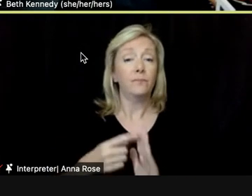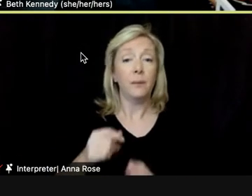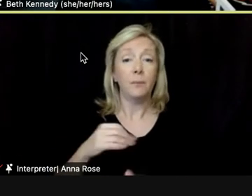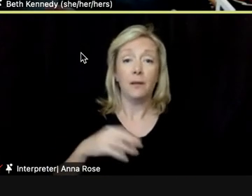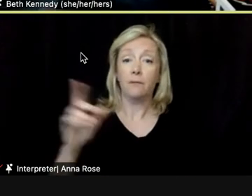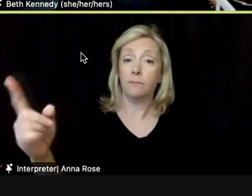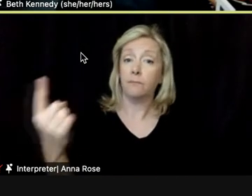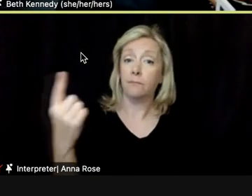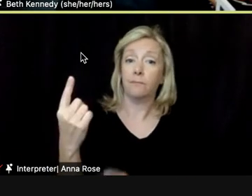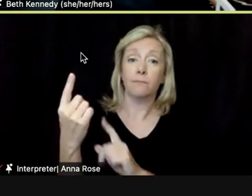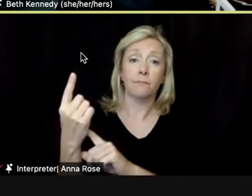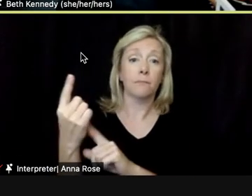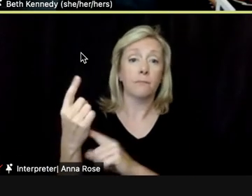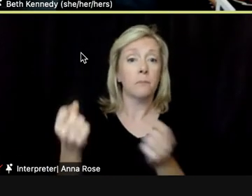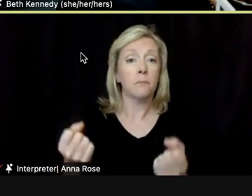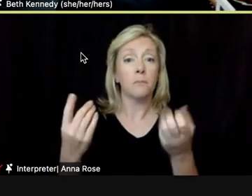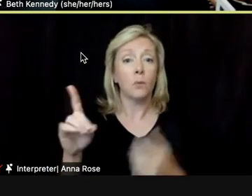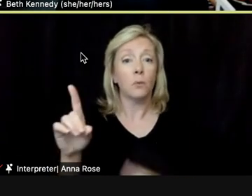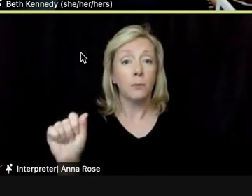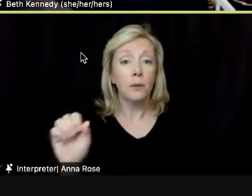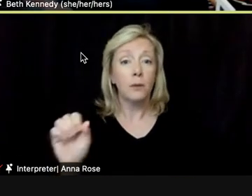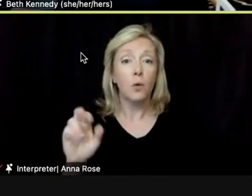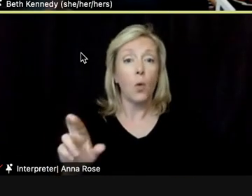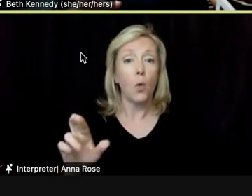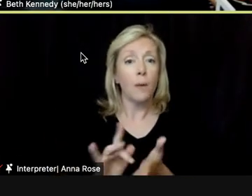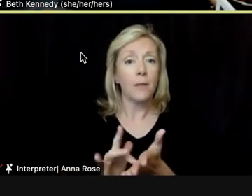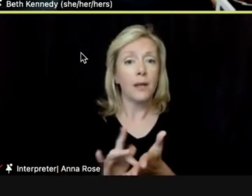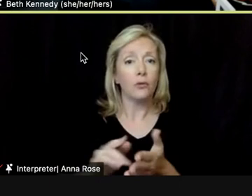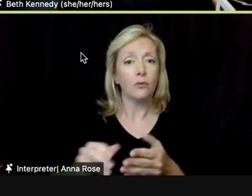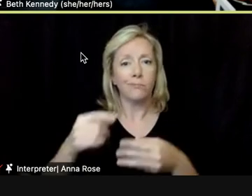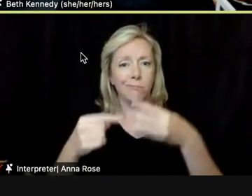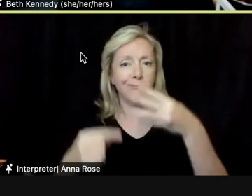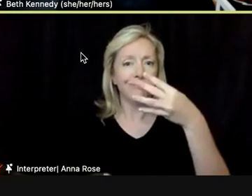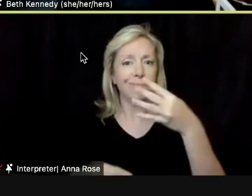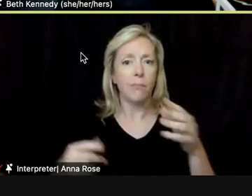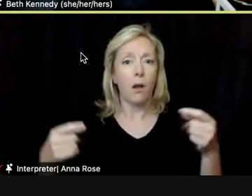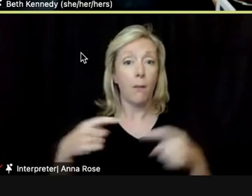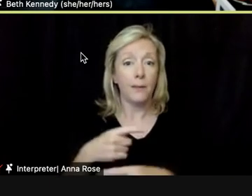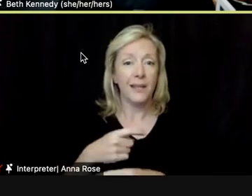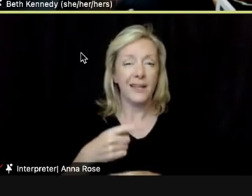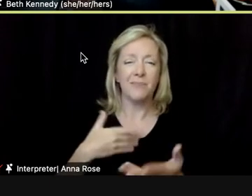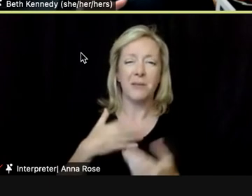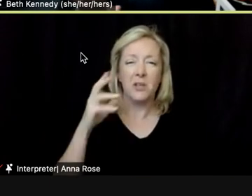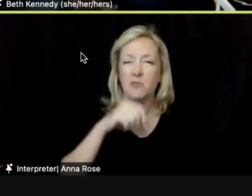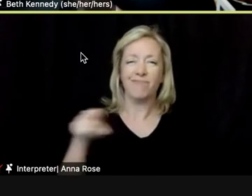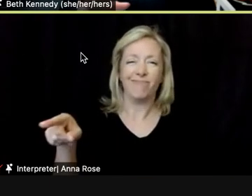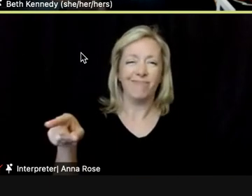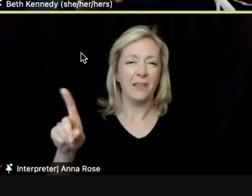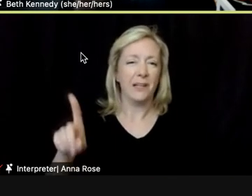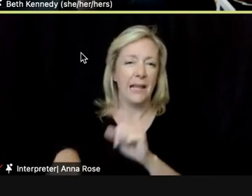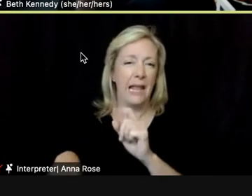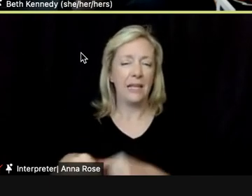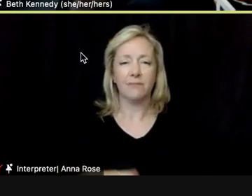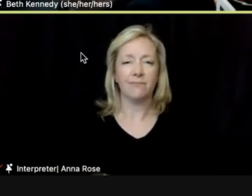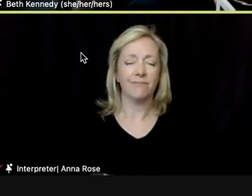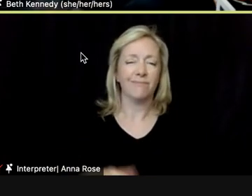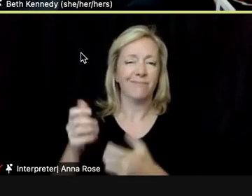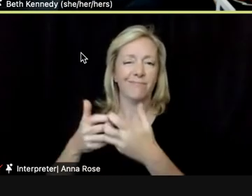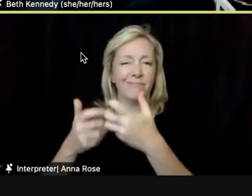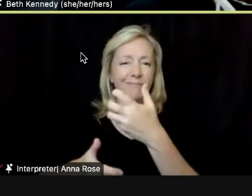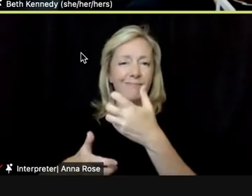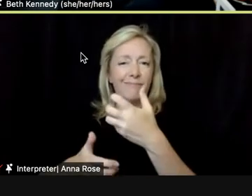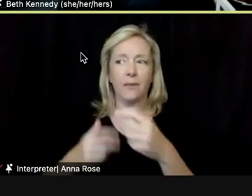disabilities or maybe a lot of medical needs, we might think, well, this activity is not for them. You know, we'll figure out something else that